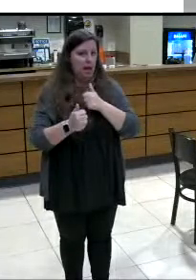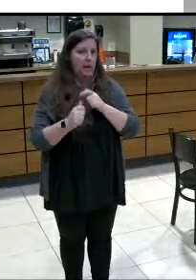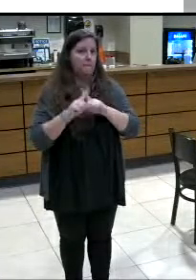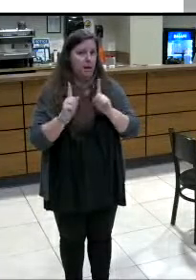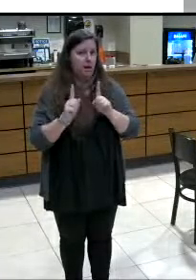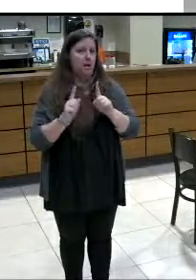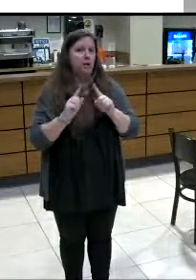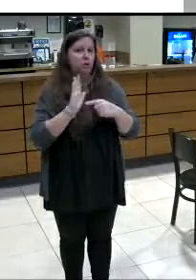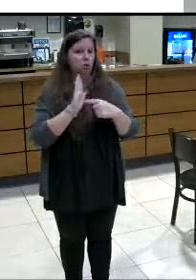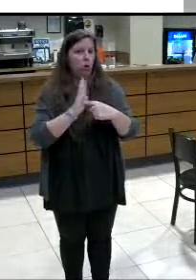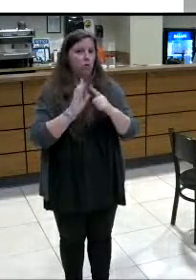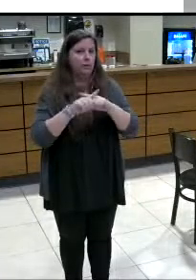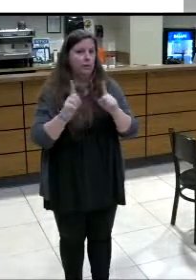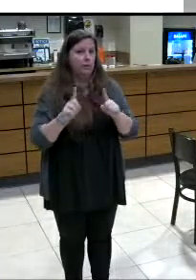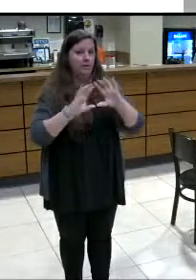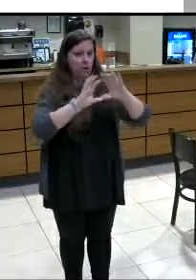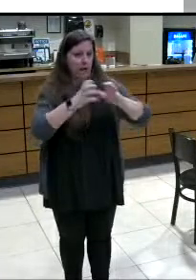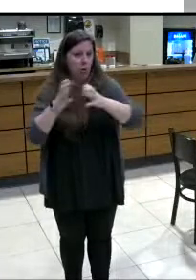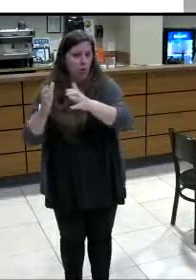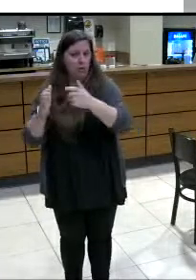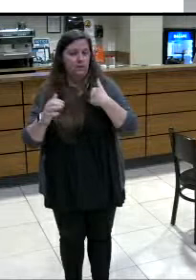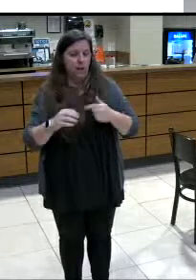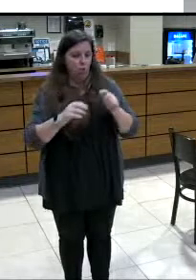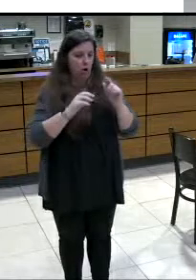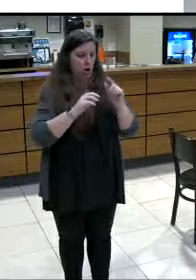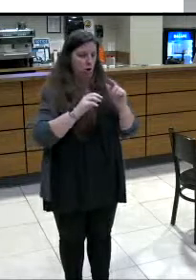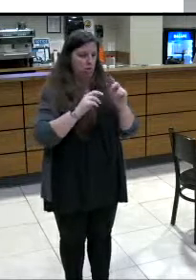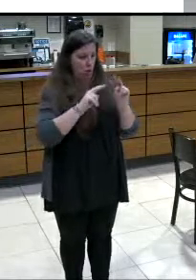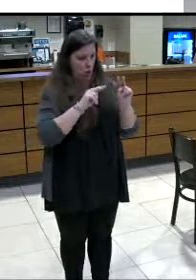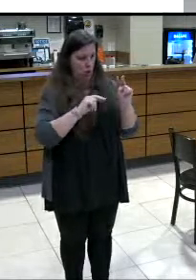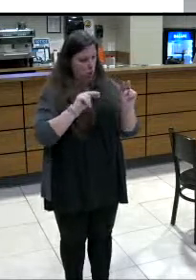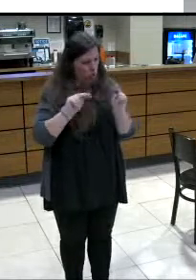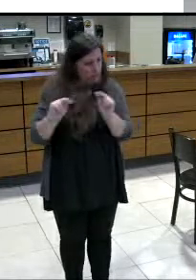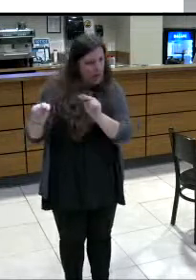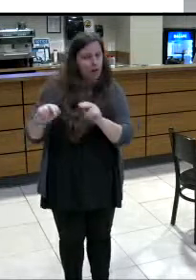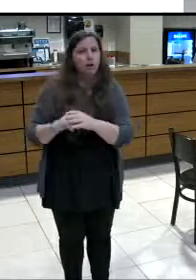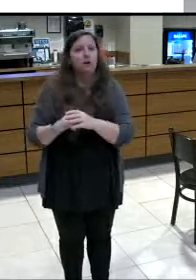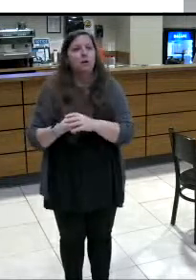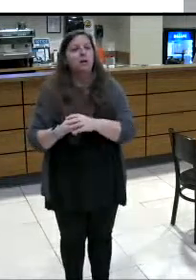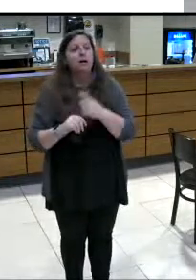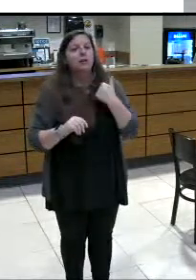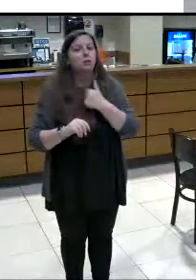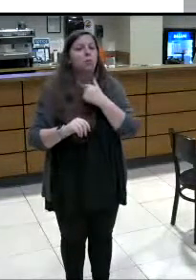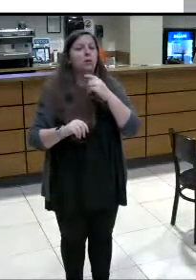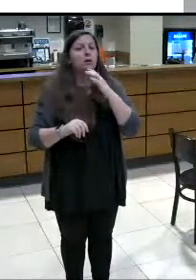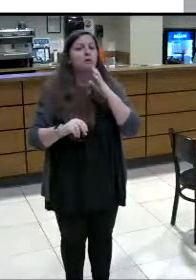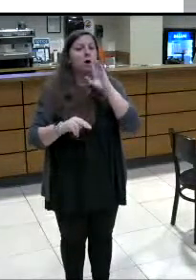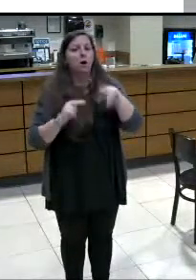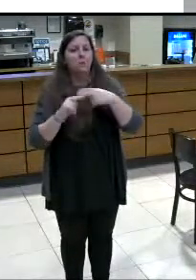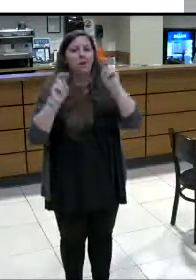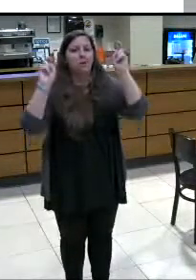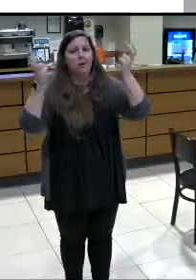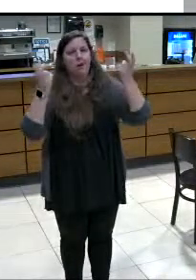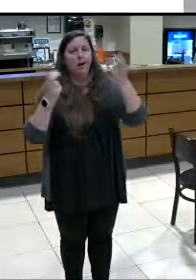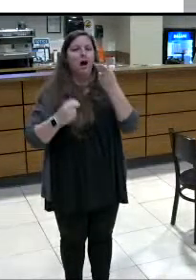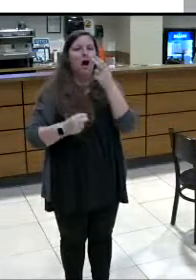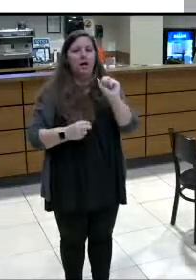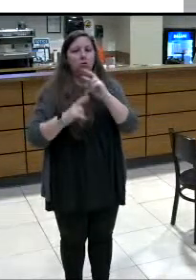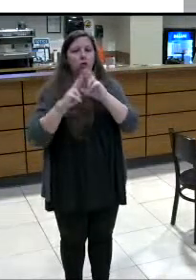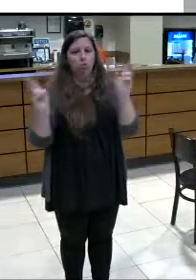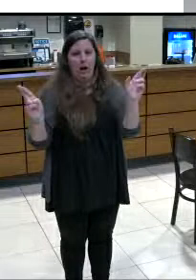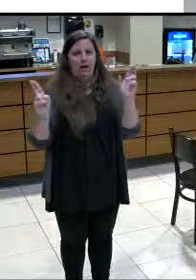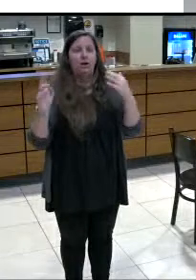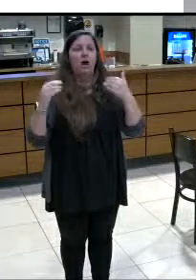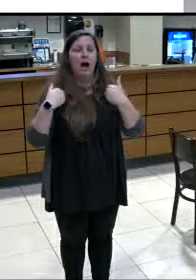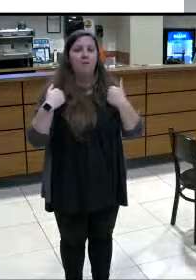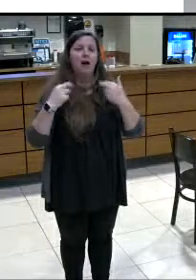different categories that we look at. So as we talk about being high school ready, there is a